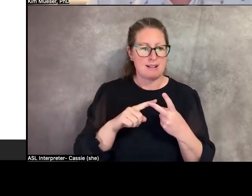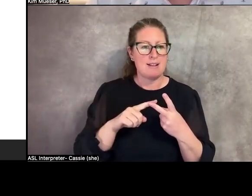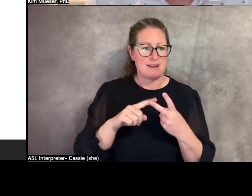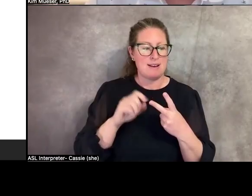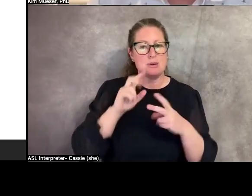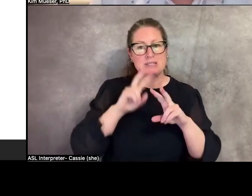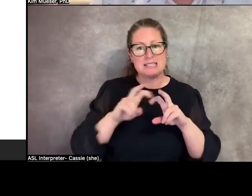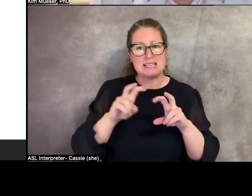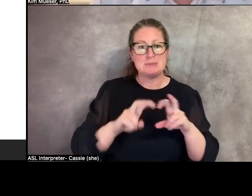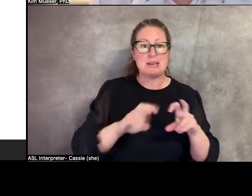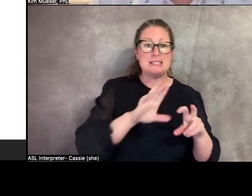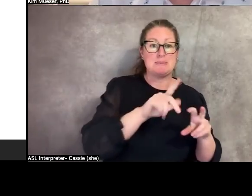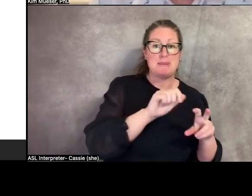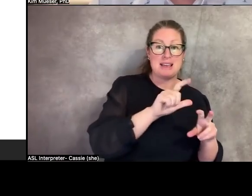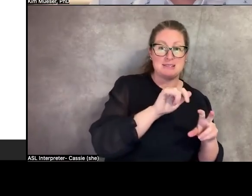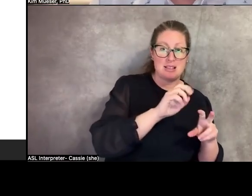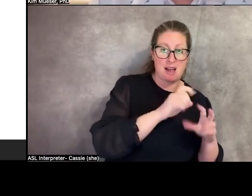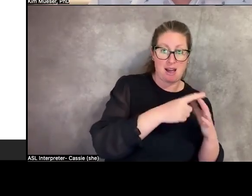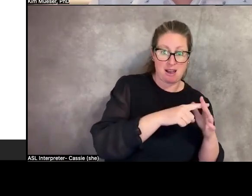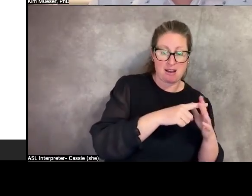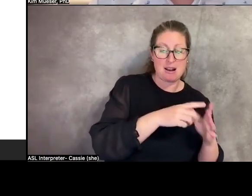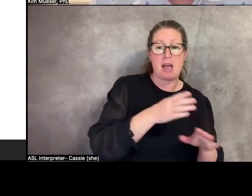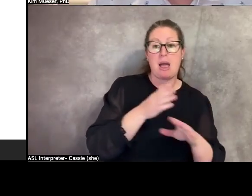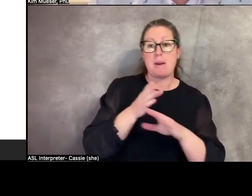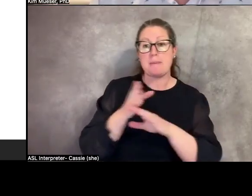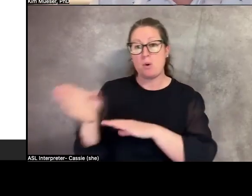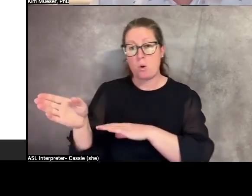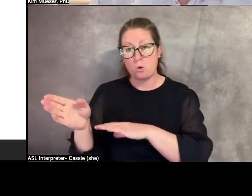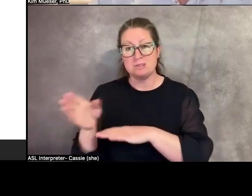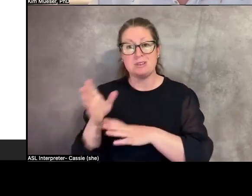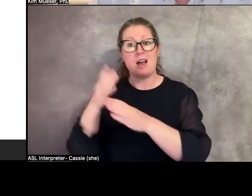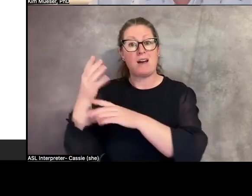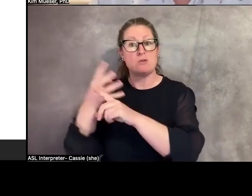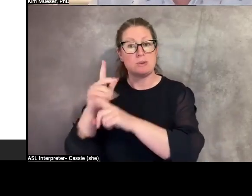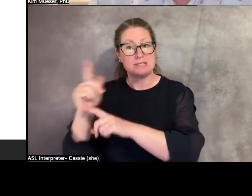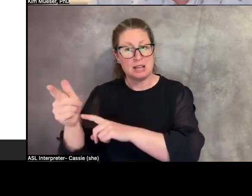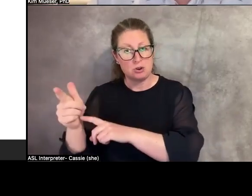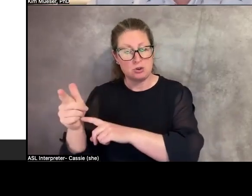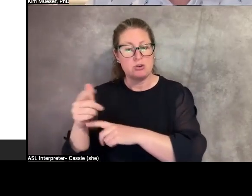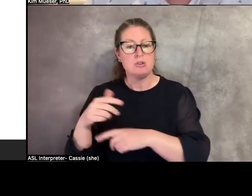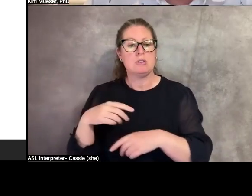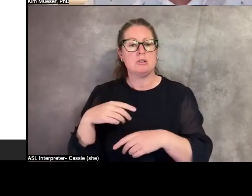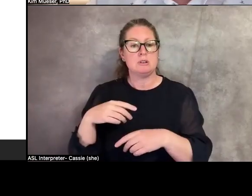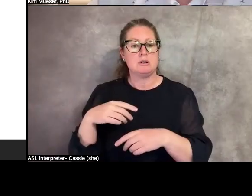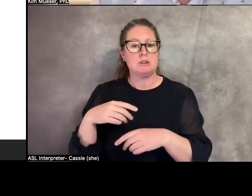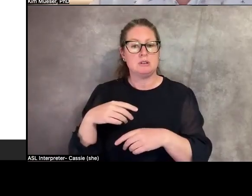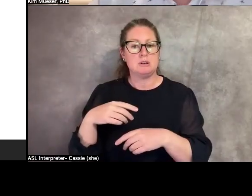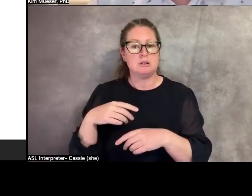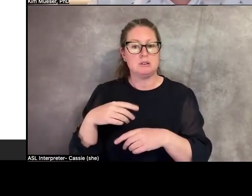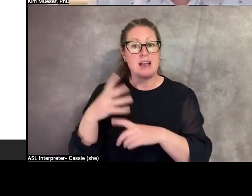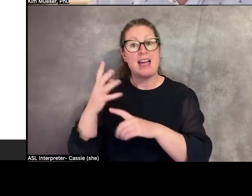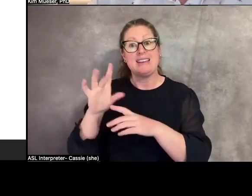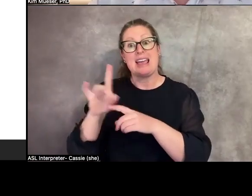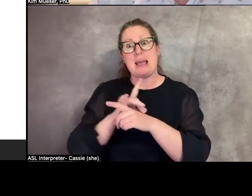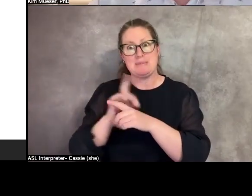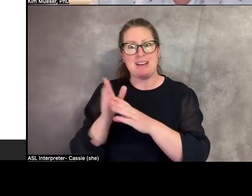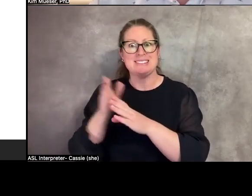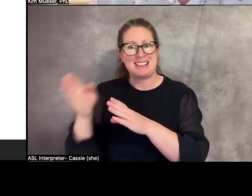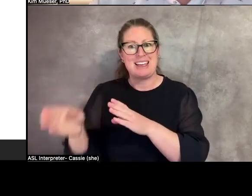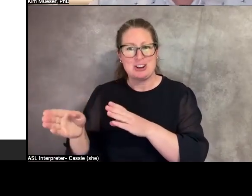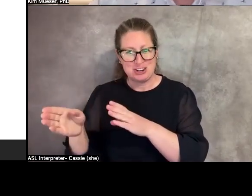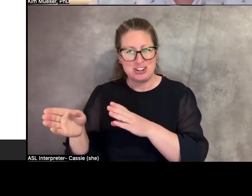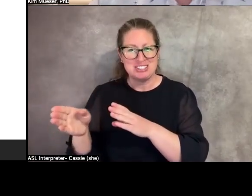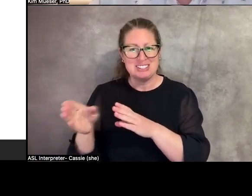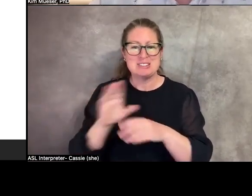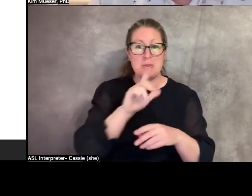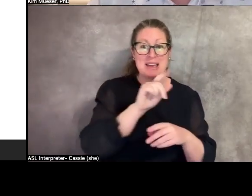assessments at baseline, post-treatment, 4 months later, 4 months after that, or an 8-month after the baseline